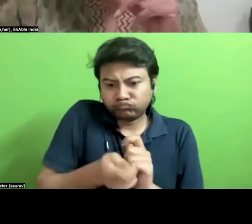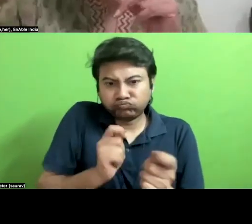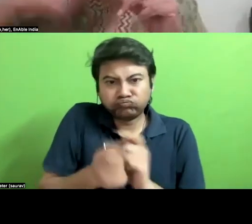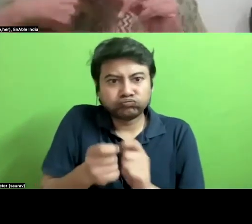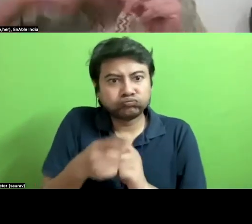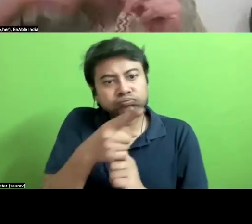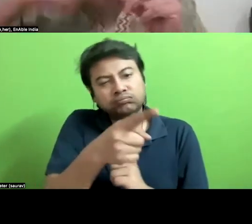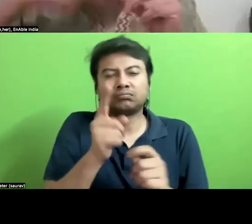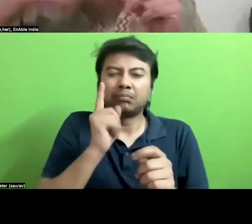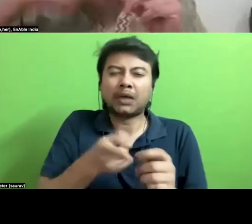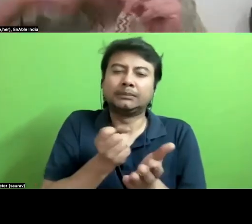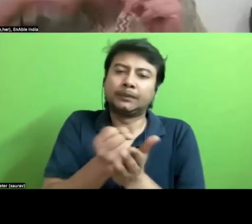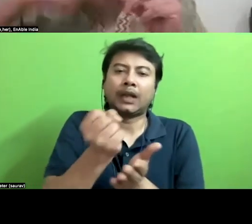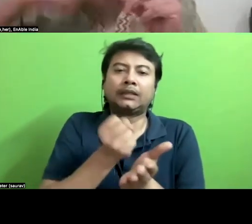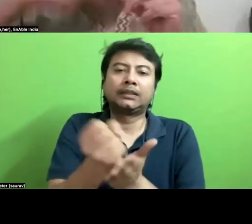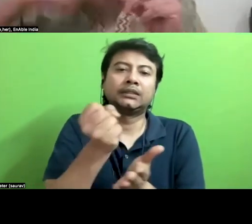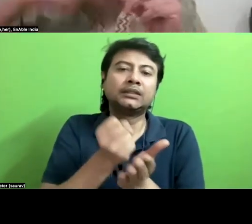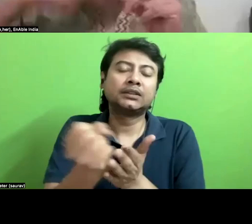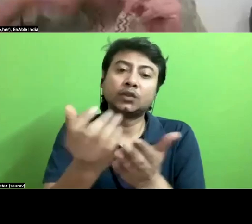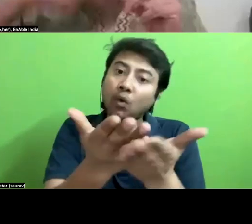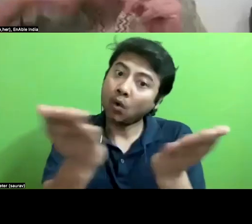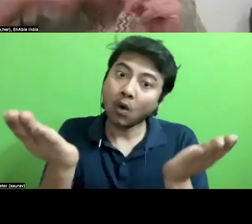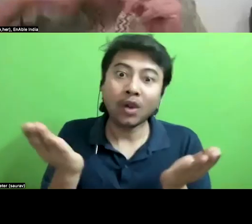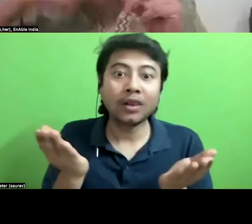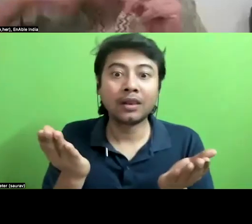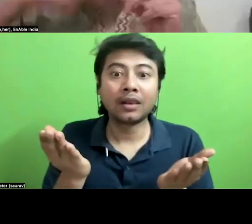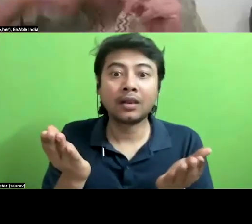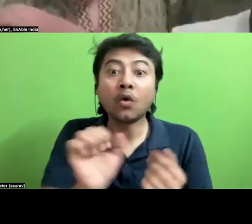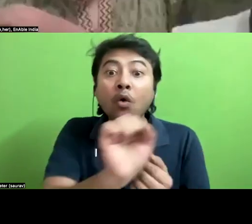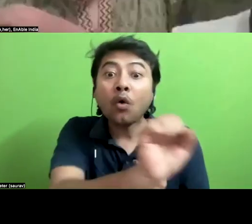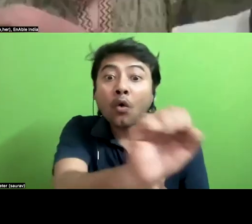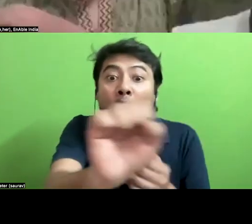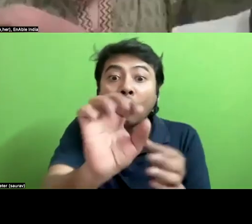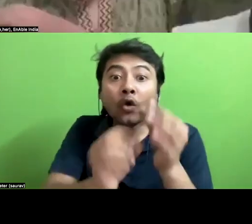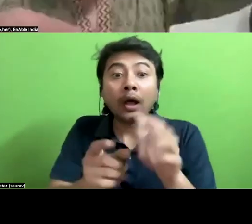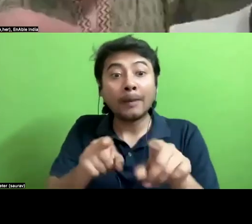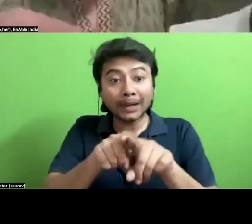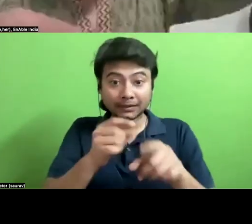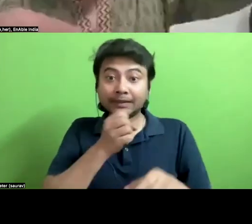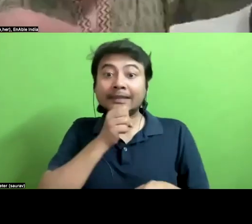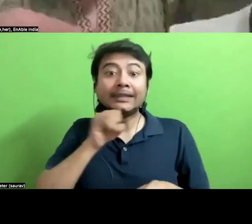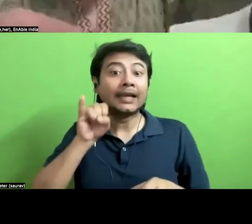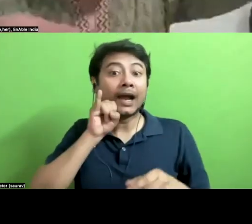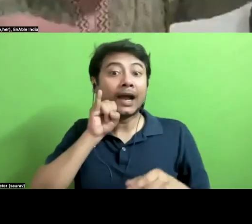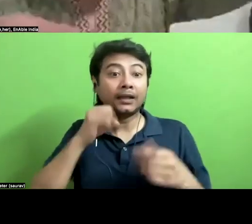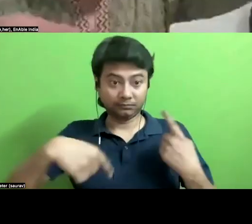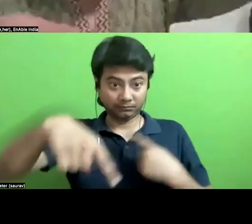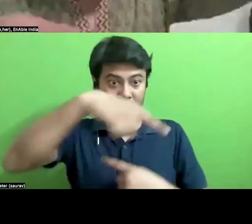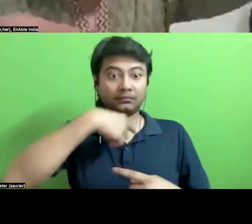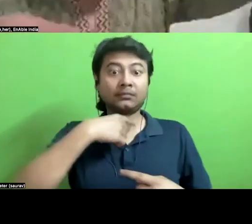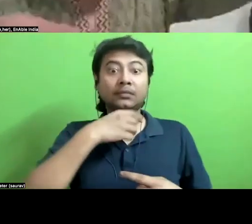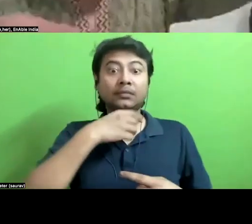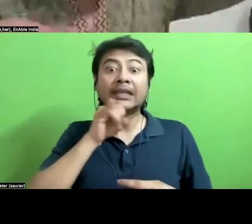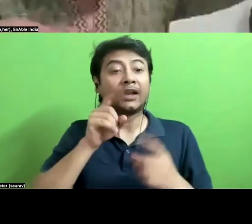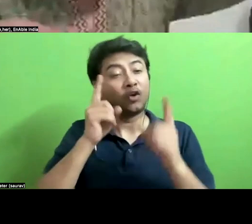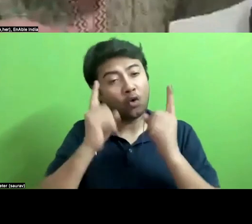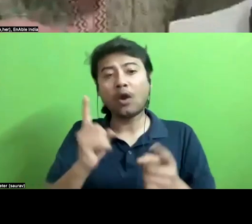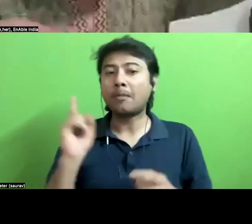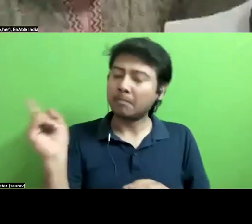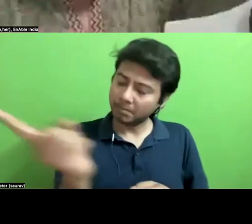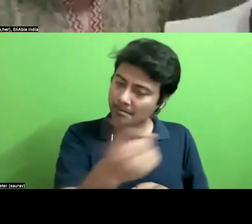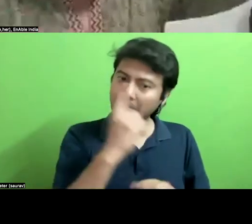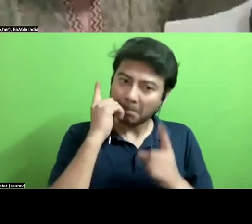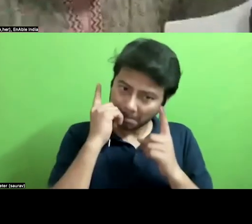organizations, by the way. So inside your organization, so within Enable India, I want all of us to now practice adaptive leadership. How we learn to